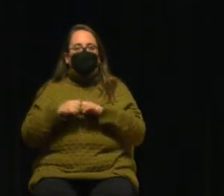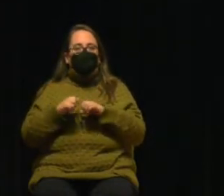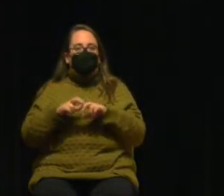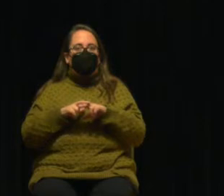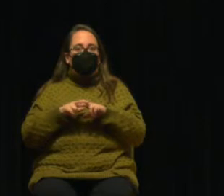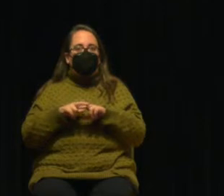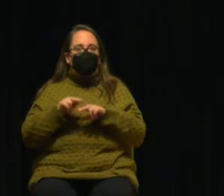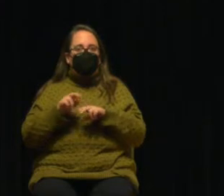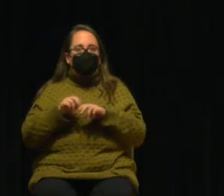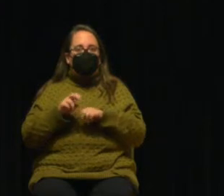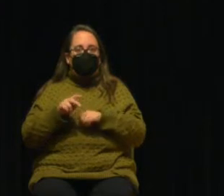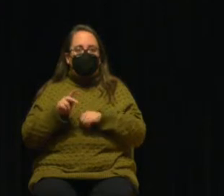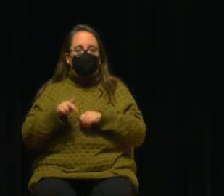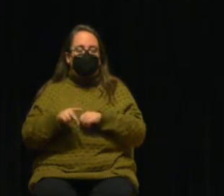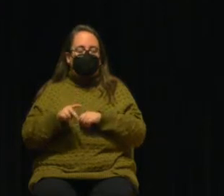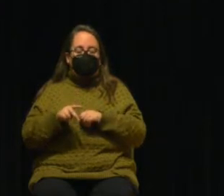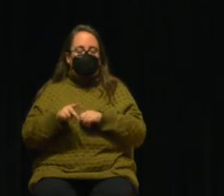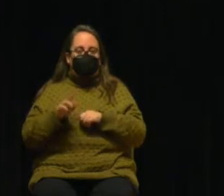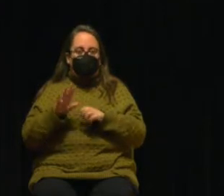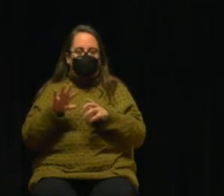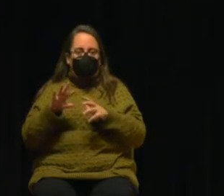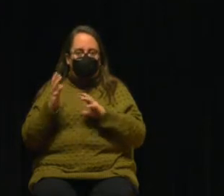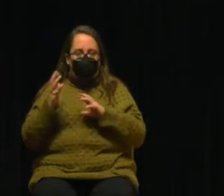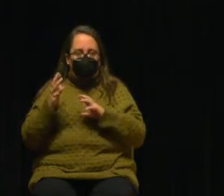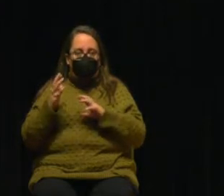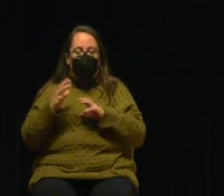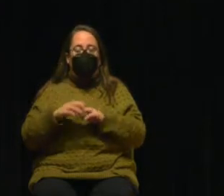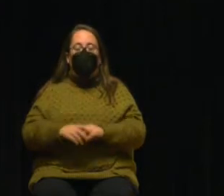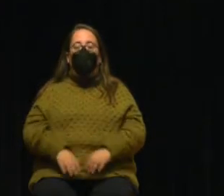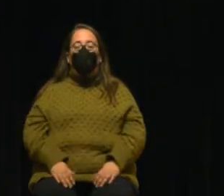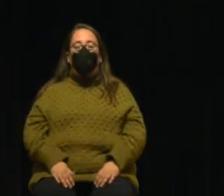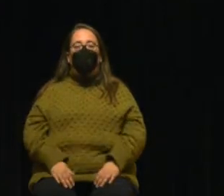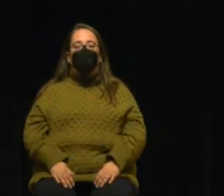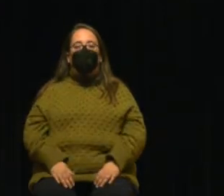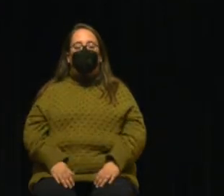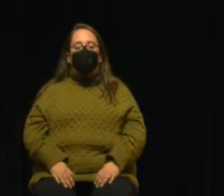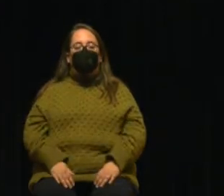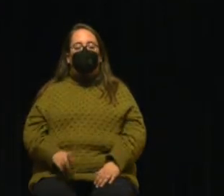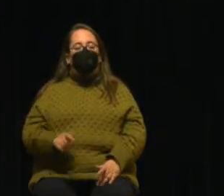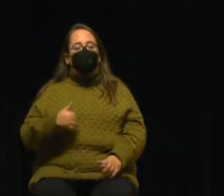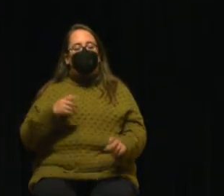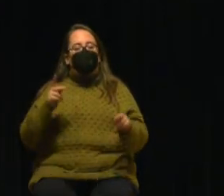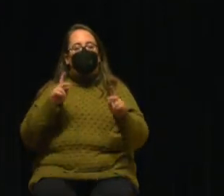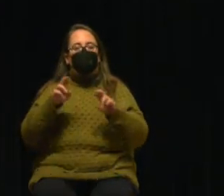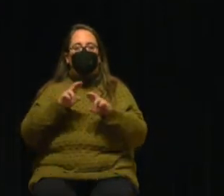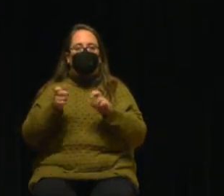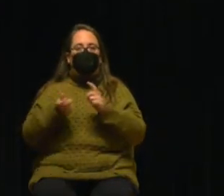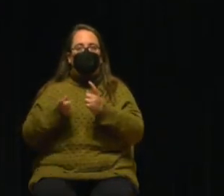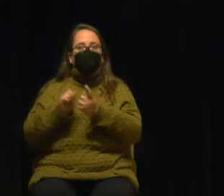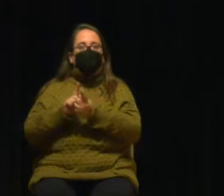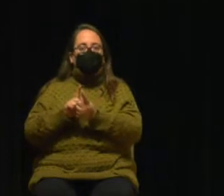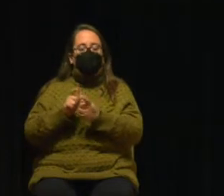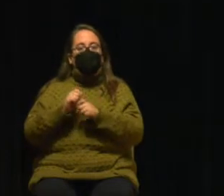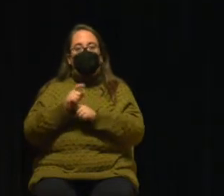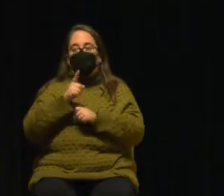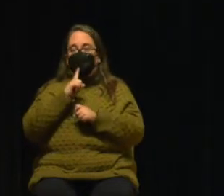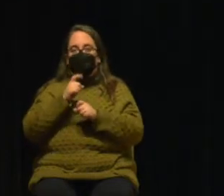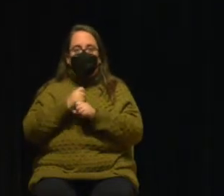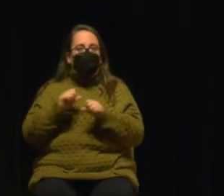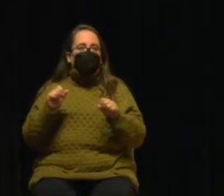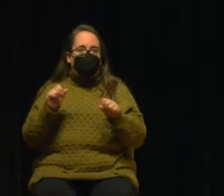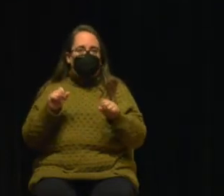in Philadelphia was a recipe for disaster. Still had to have men ready there, meeting them to make sure that they were